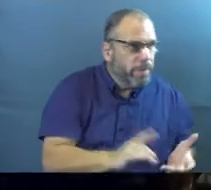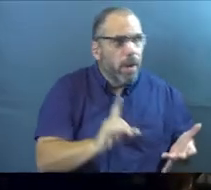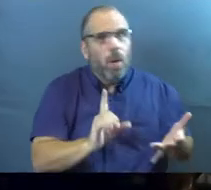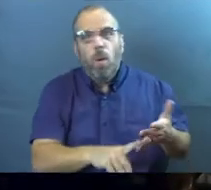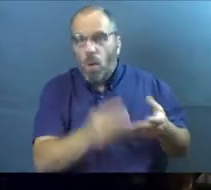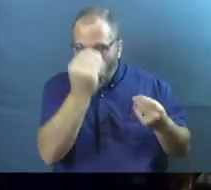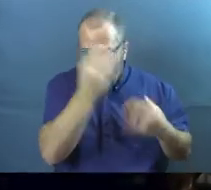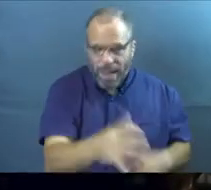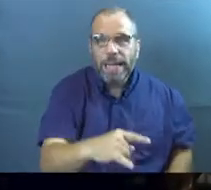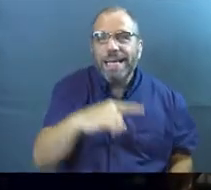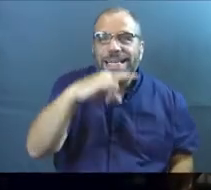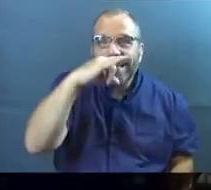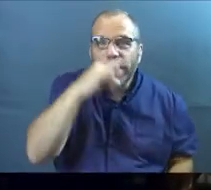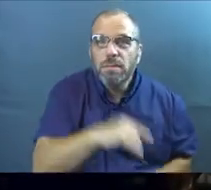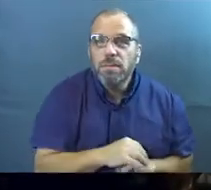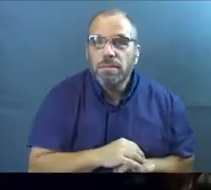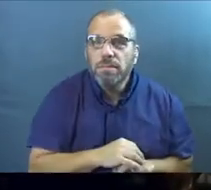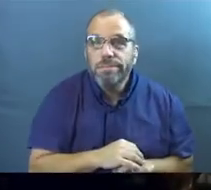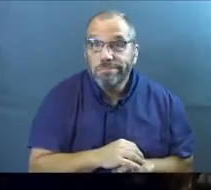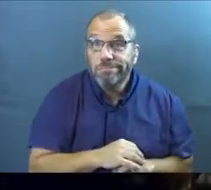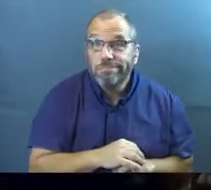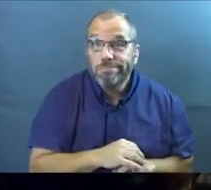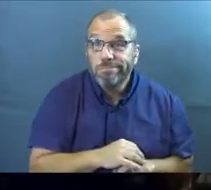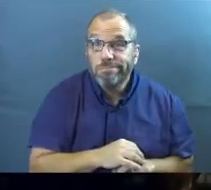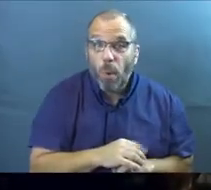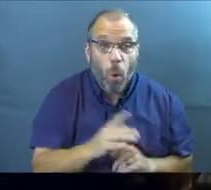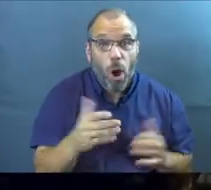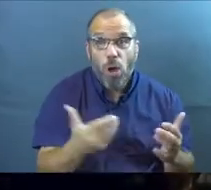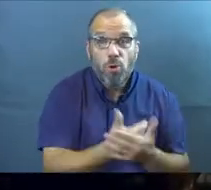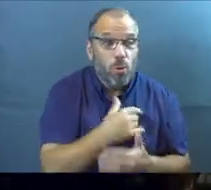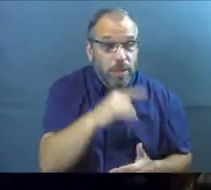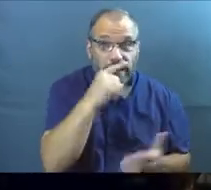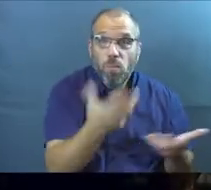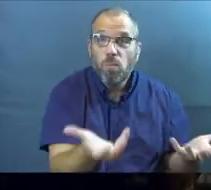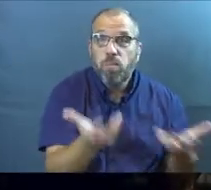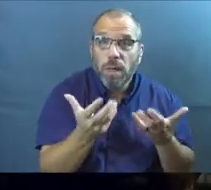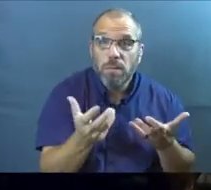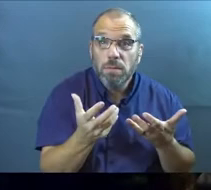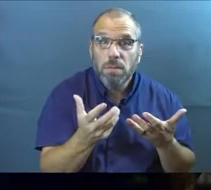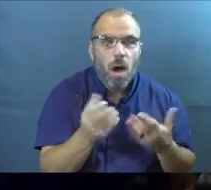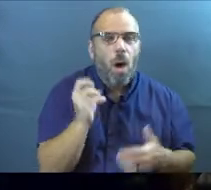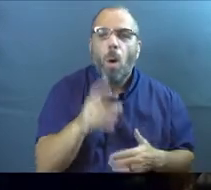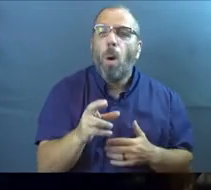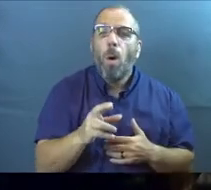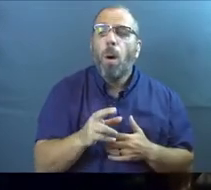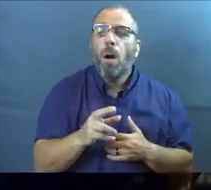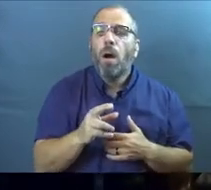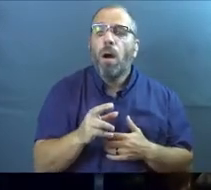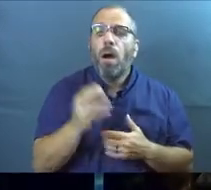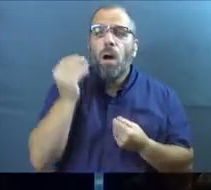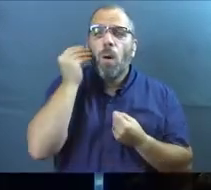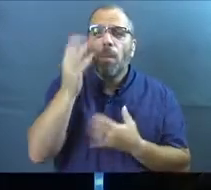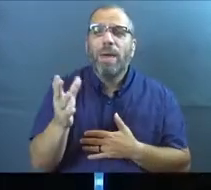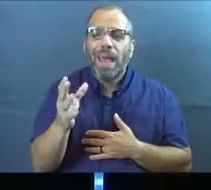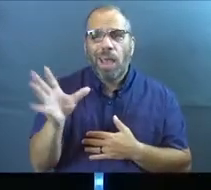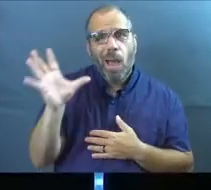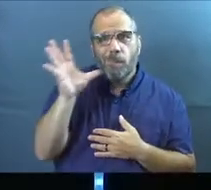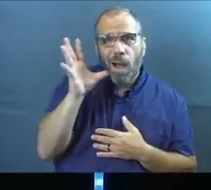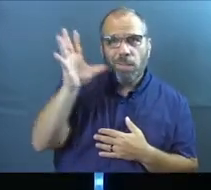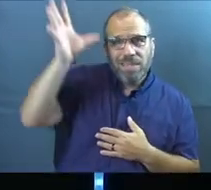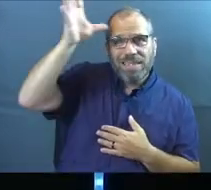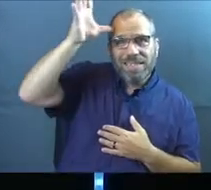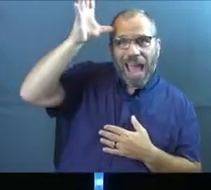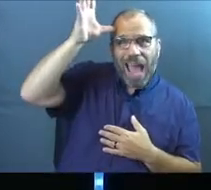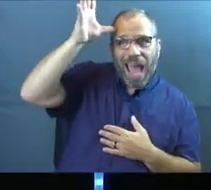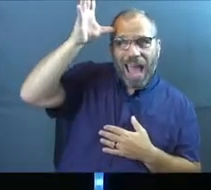obeying our kids and every new thing that they want. Or we're still obeying the voice of our moms and dads, and